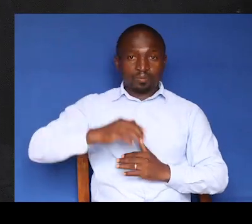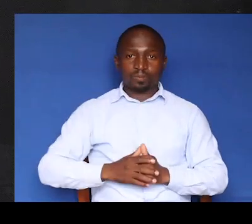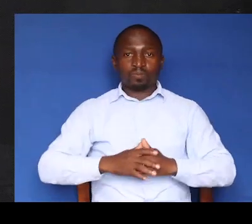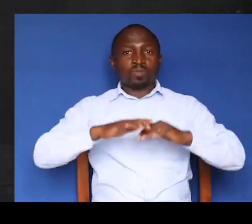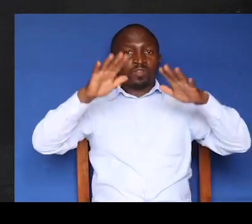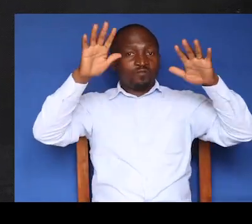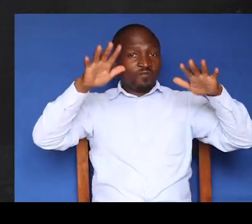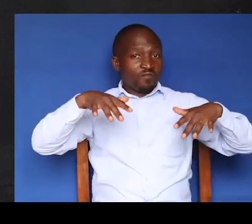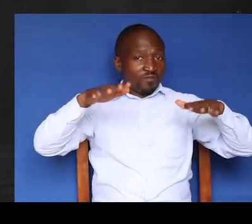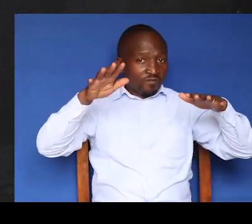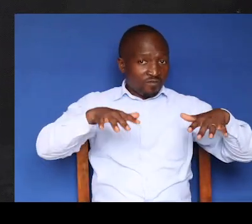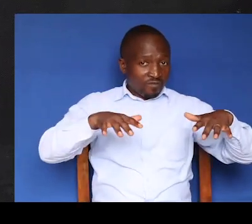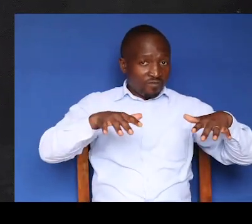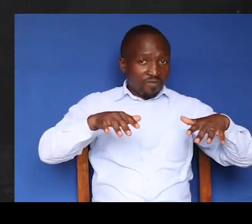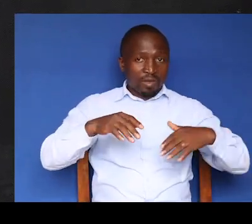Rains